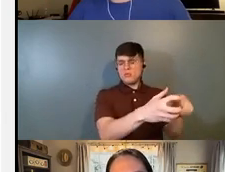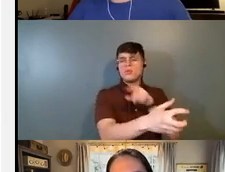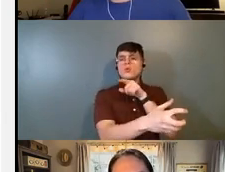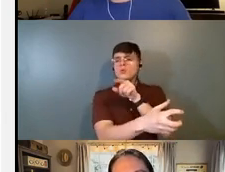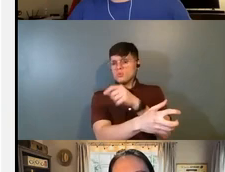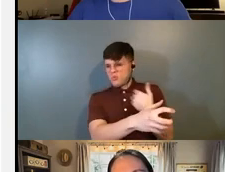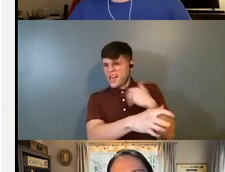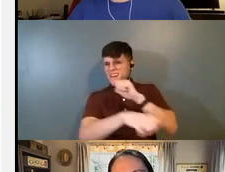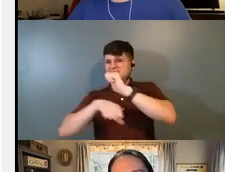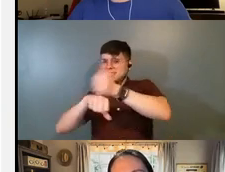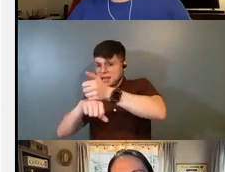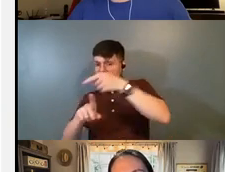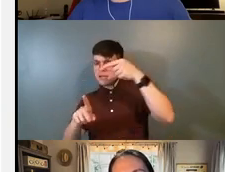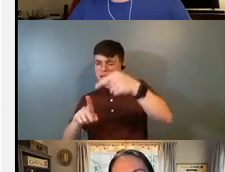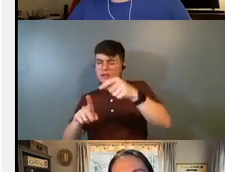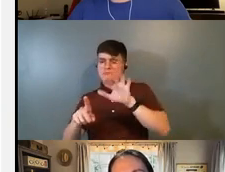setting where they could say